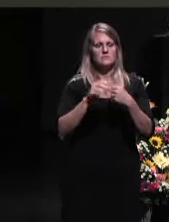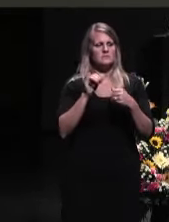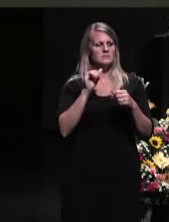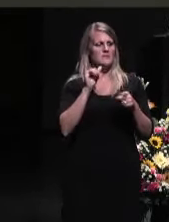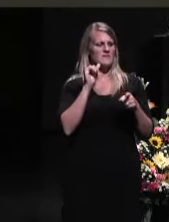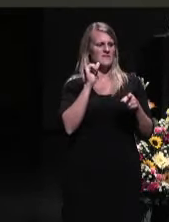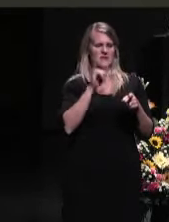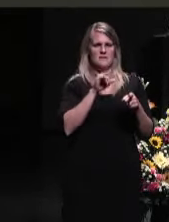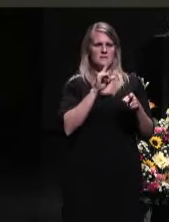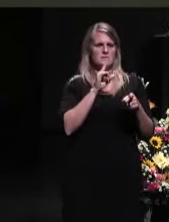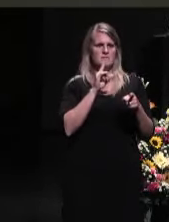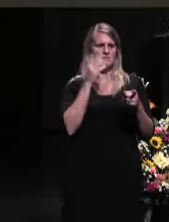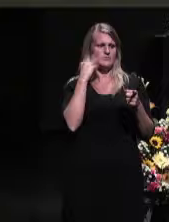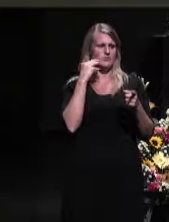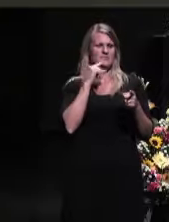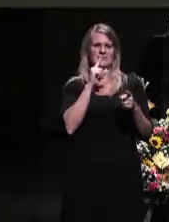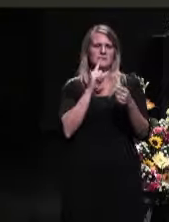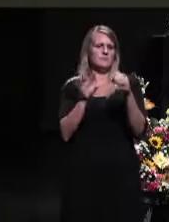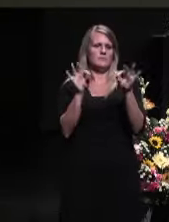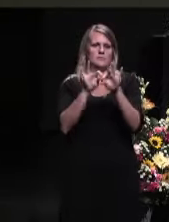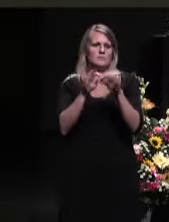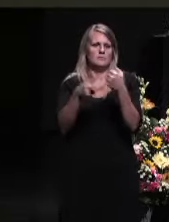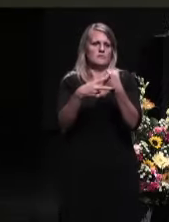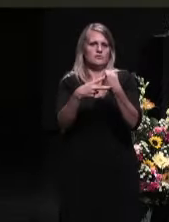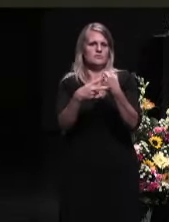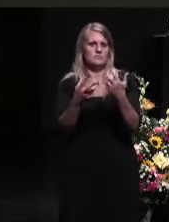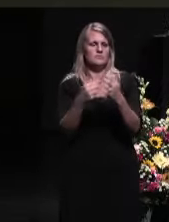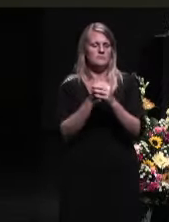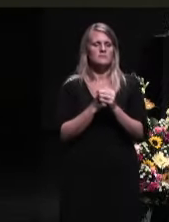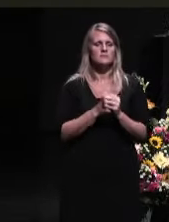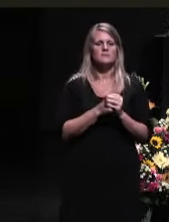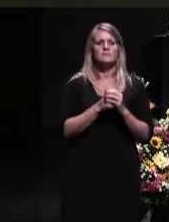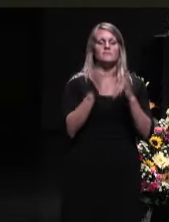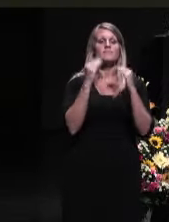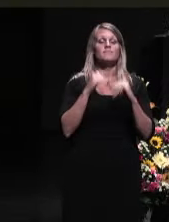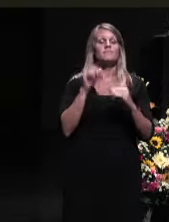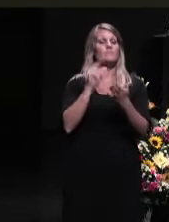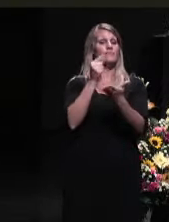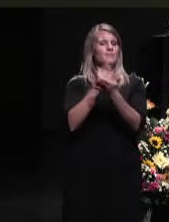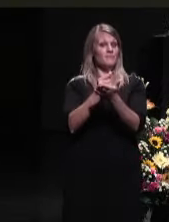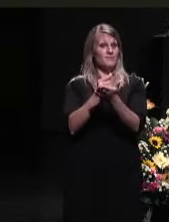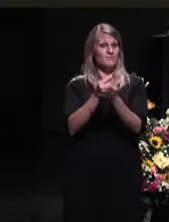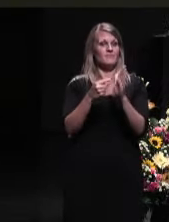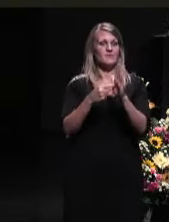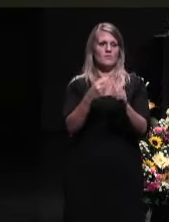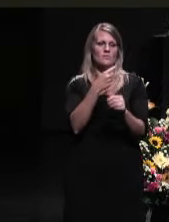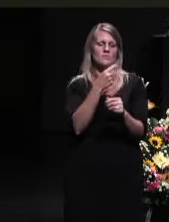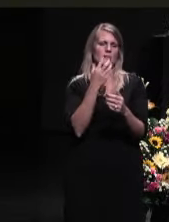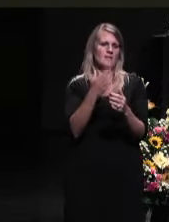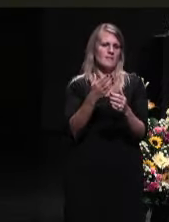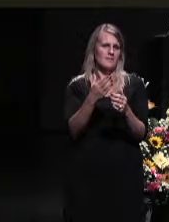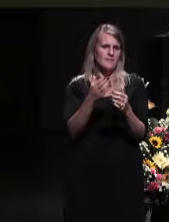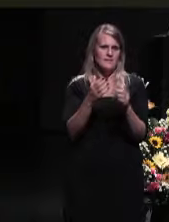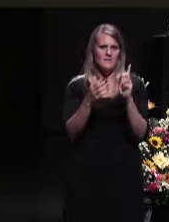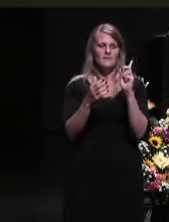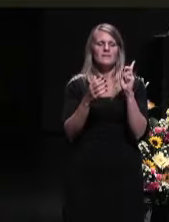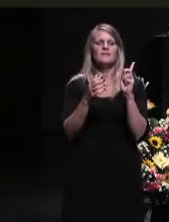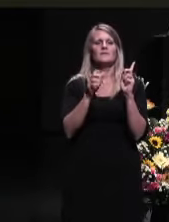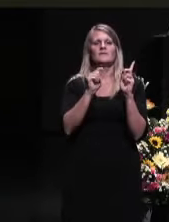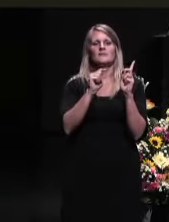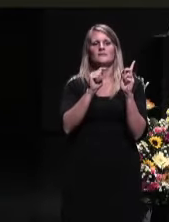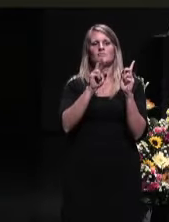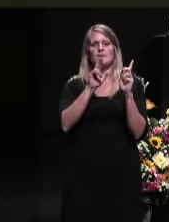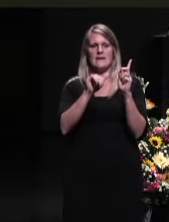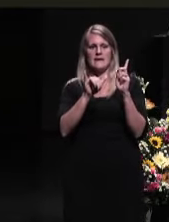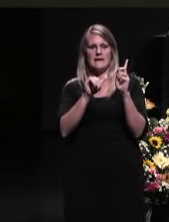as some of the research activities. So graduation is illustrated so well by Traquan Martin. I'd love you to hear